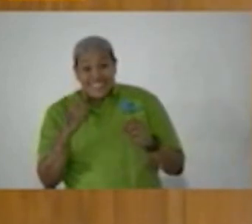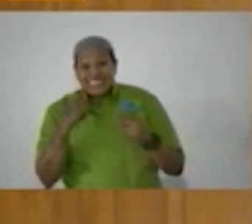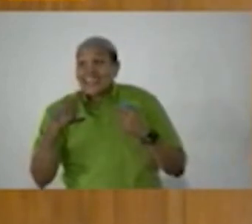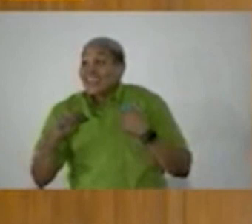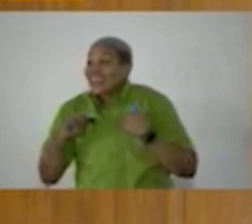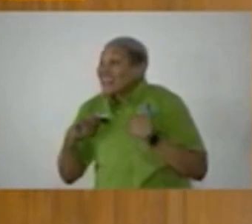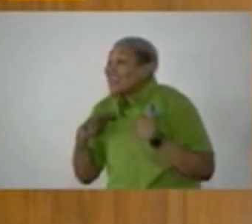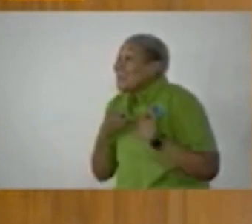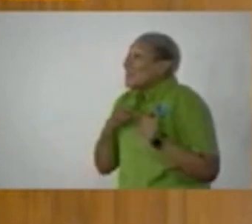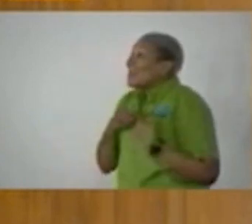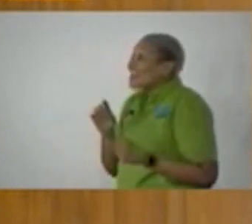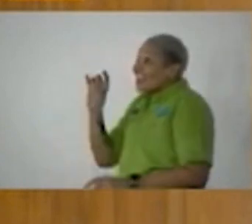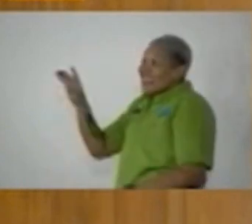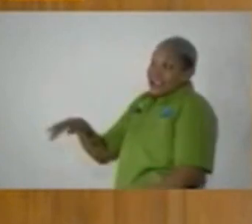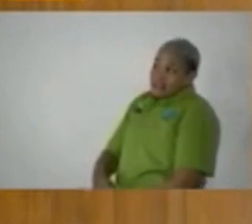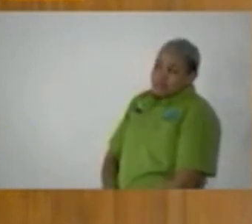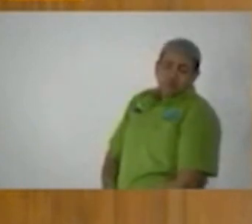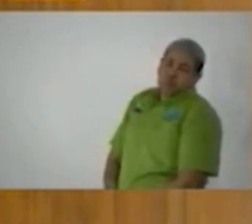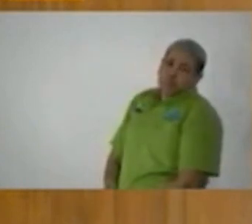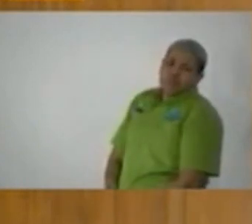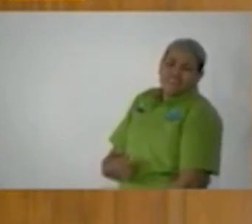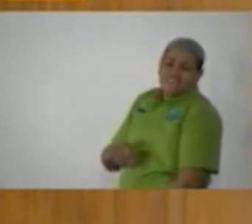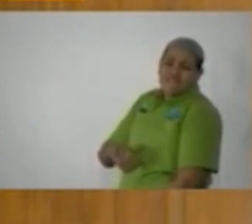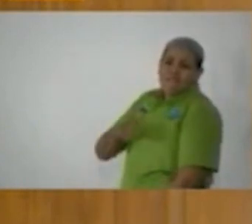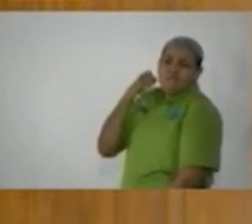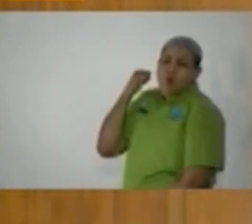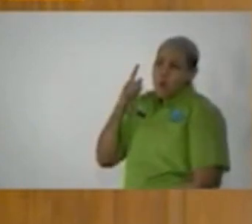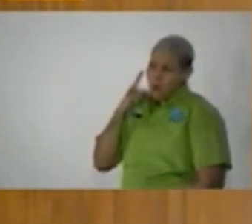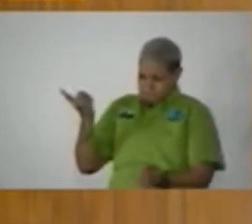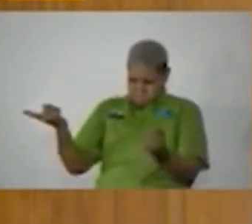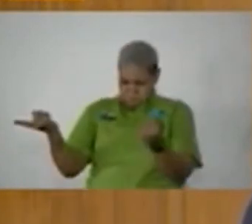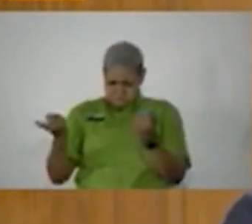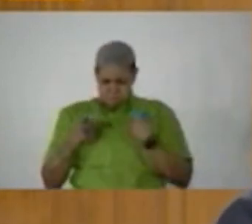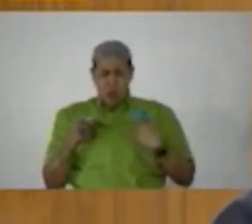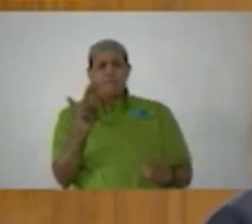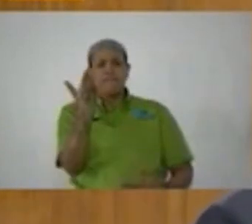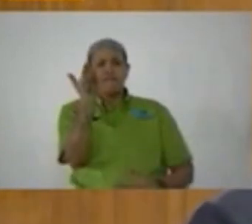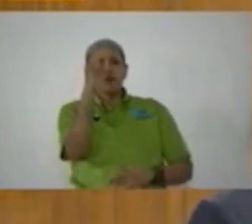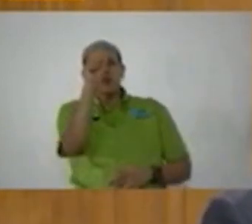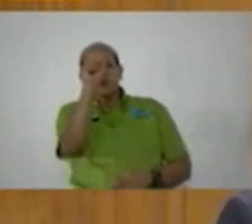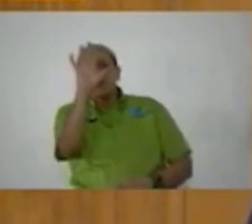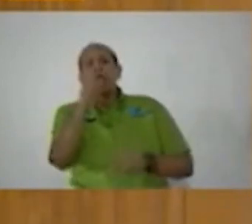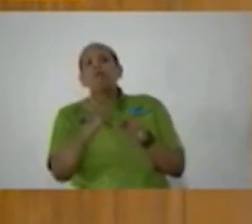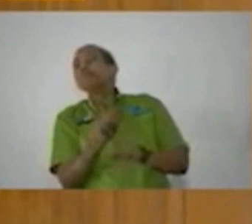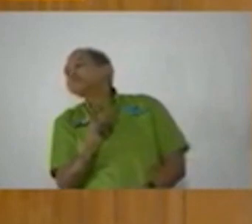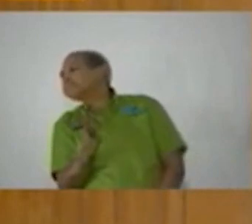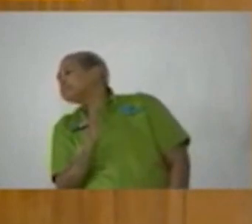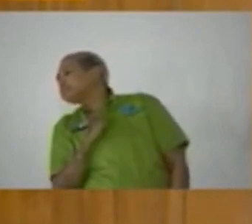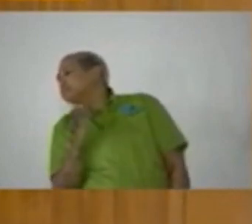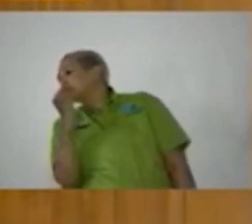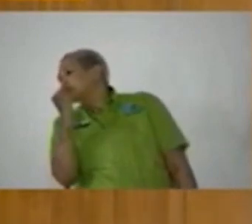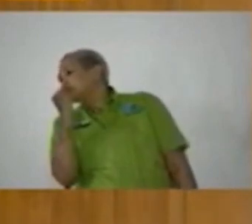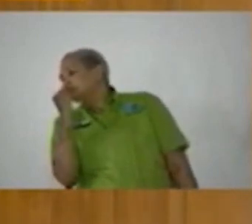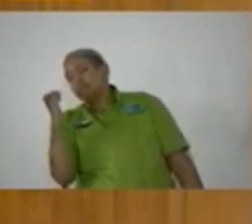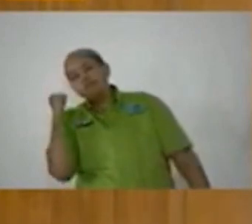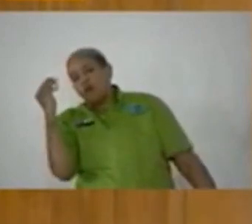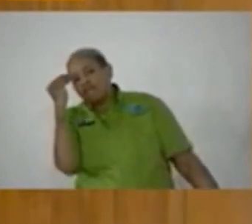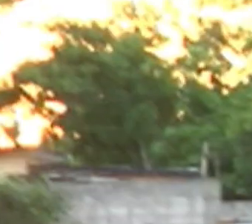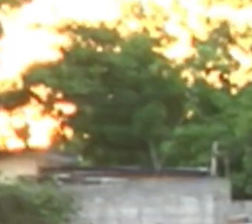guilty will not be there when you're staring at a mandatory minimum sentence, which is a significant period of